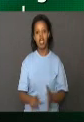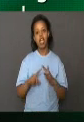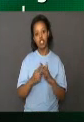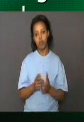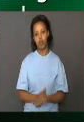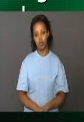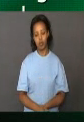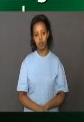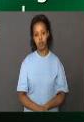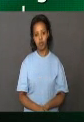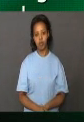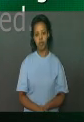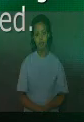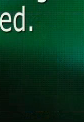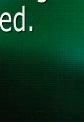Begin.